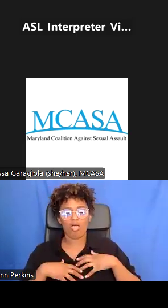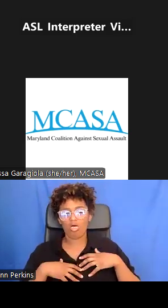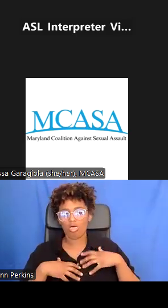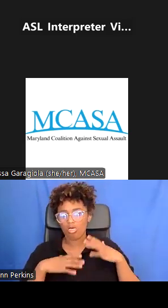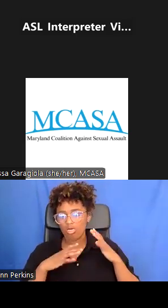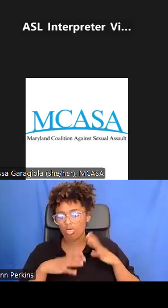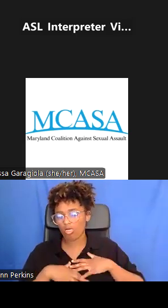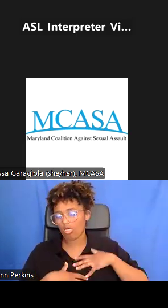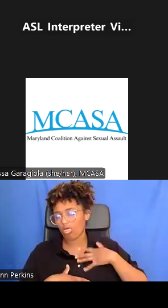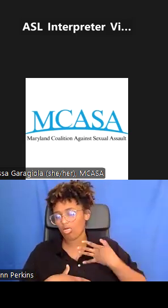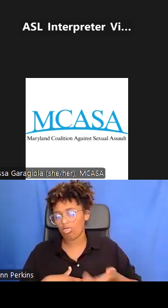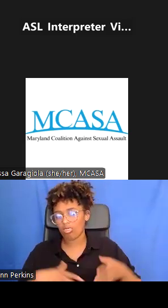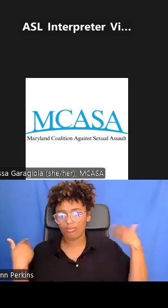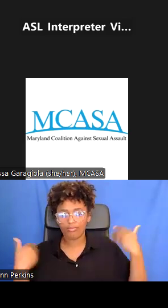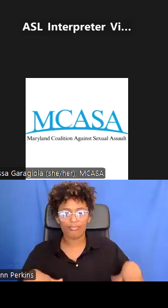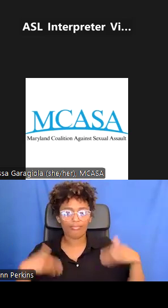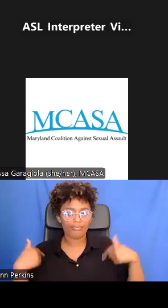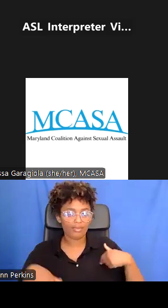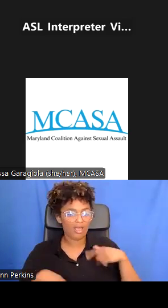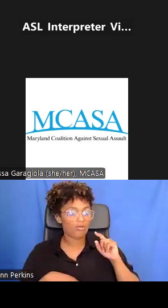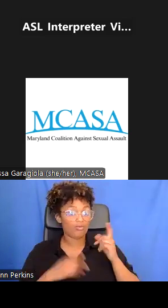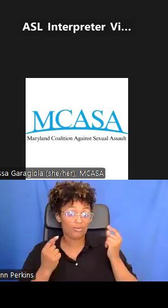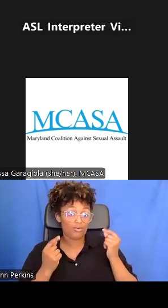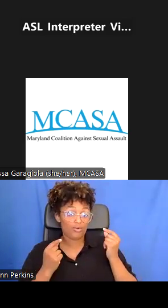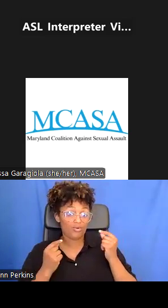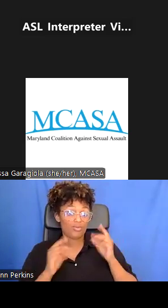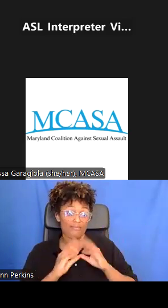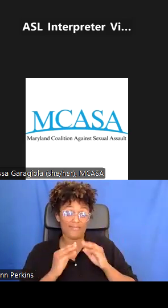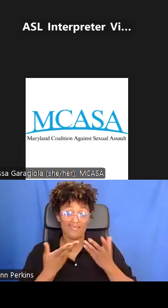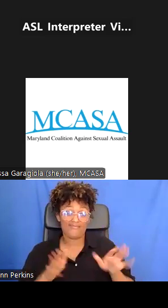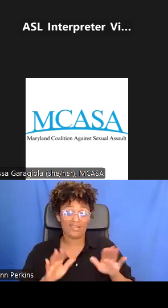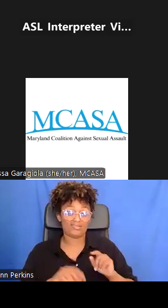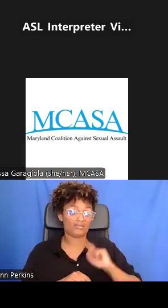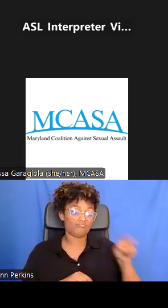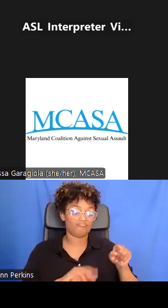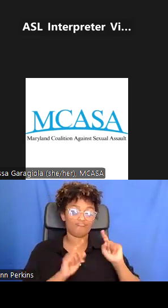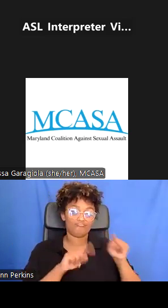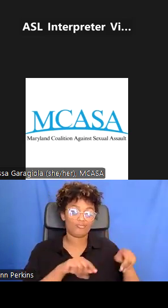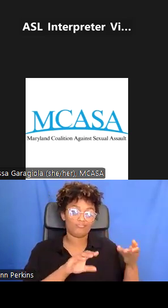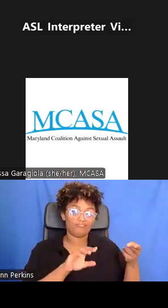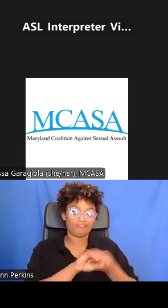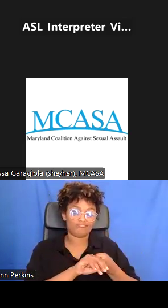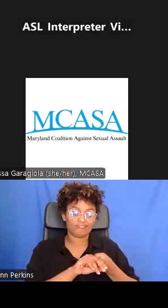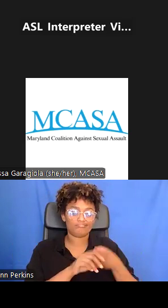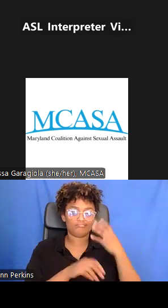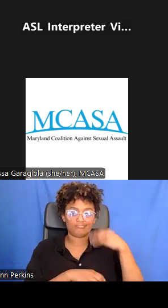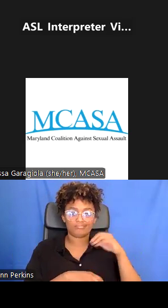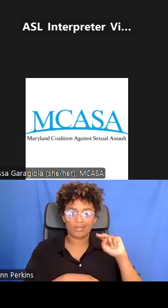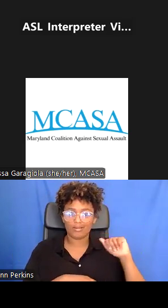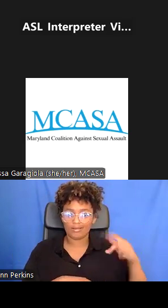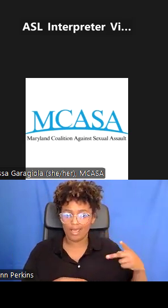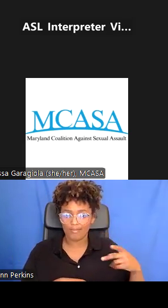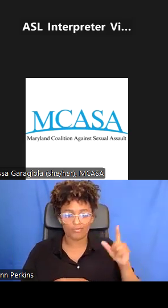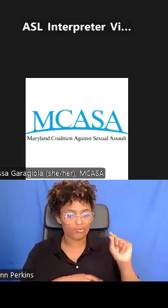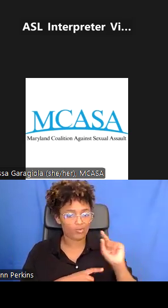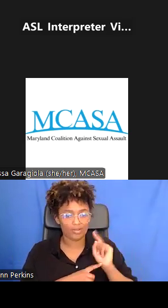I was like, I need 20 minutes of no screen time to rest. Like, I'm really not myself today. So that's excellent.